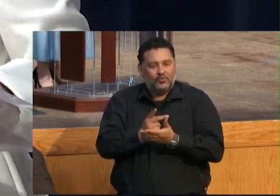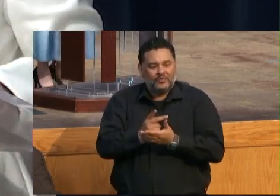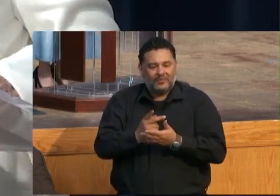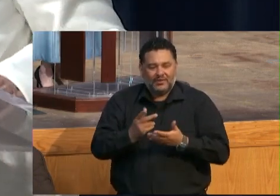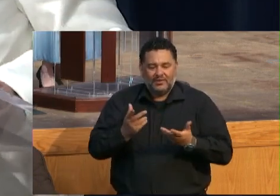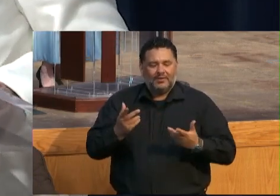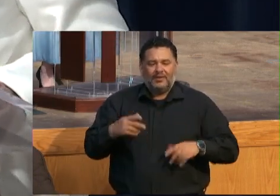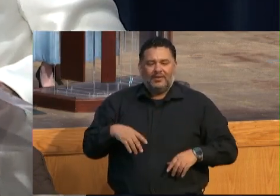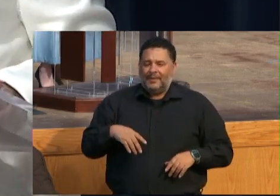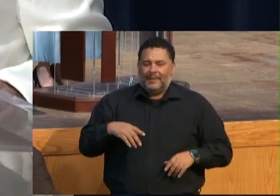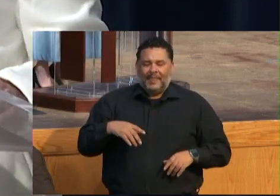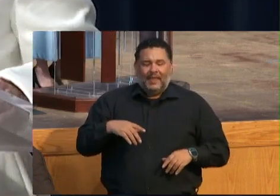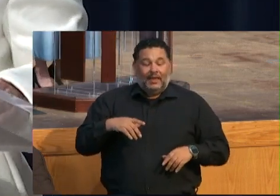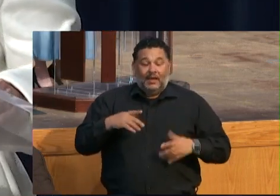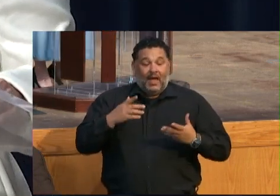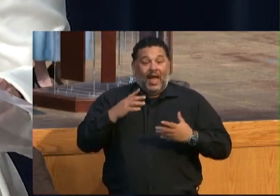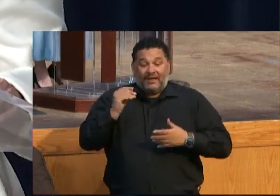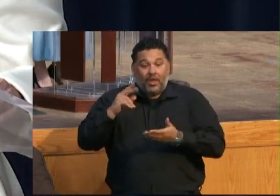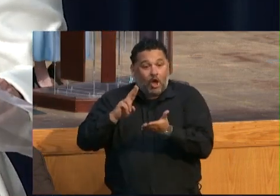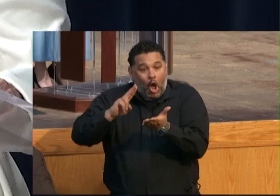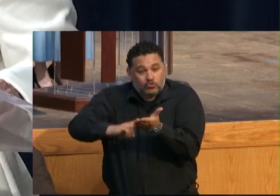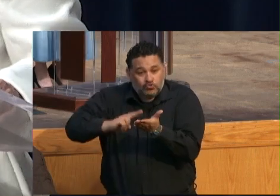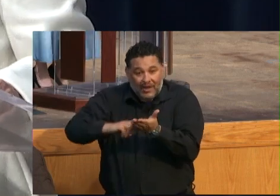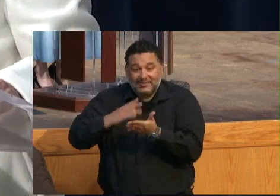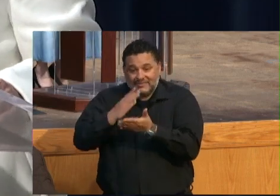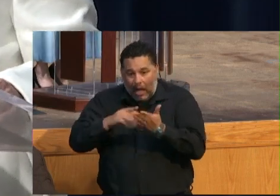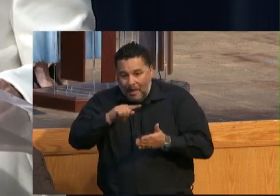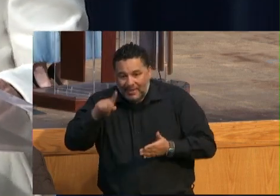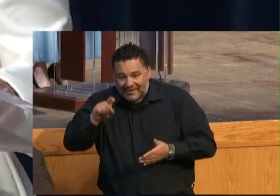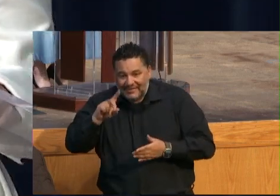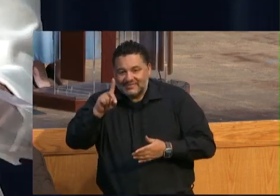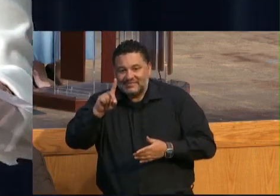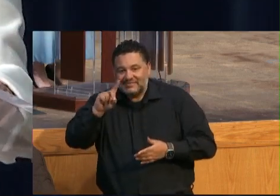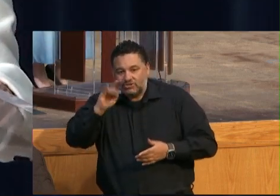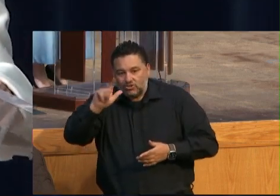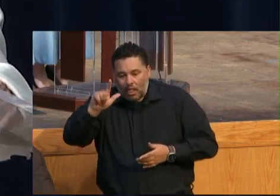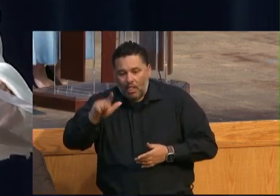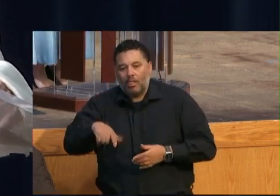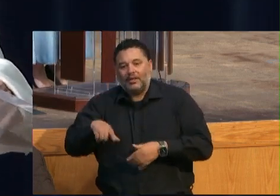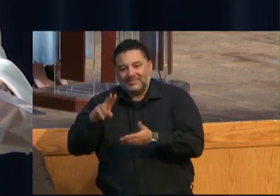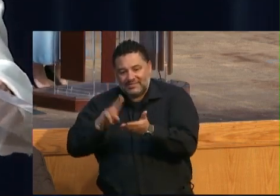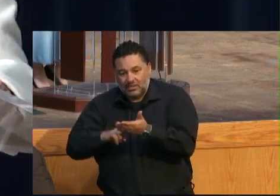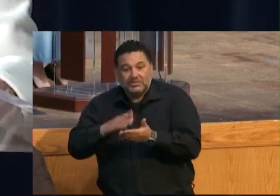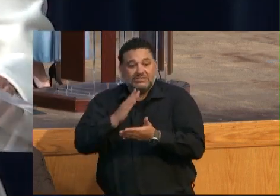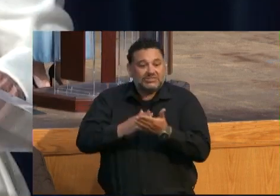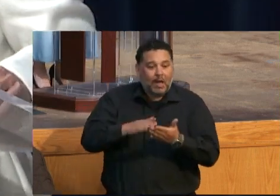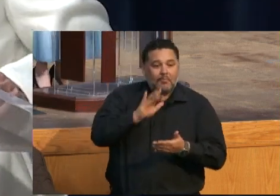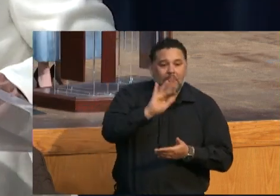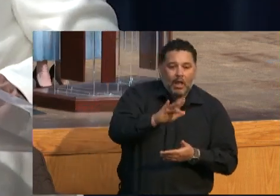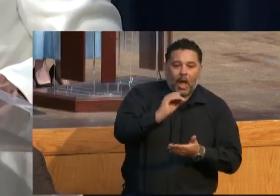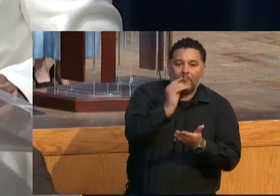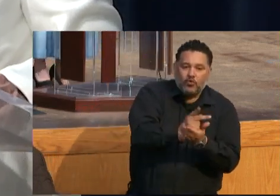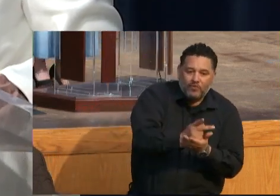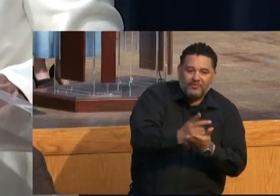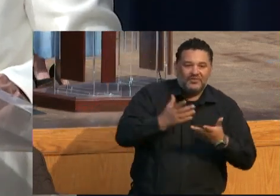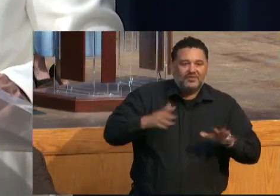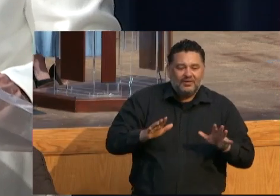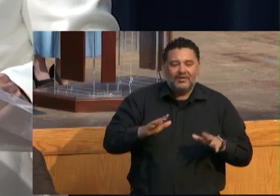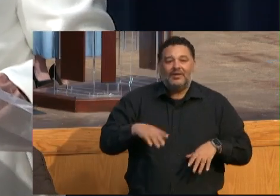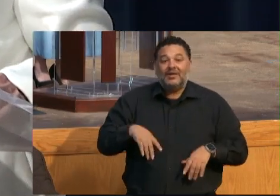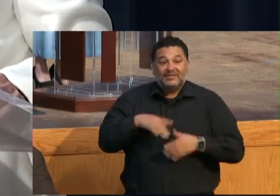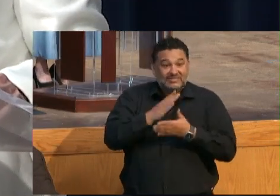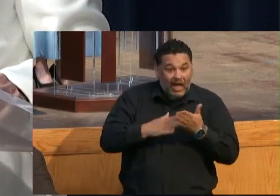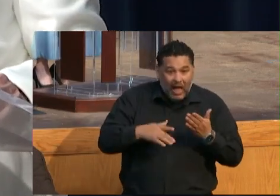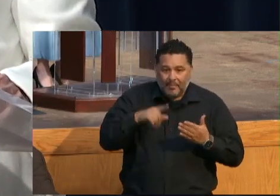the contracts, some of them need a digital signature, some of them you just click approved. And then some of them, you've got to do